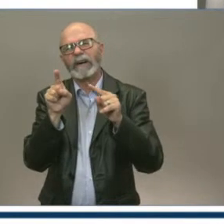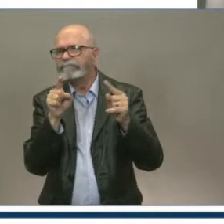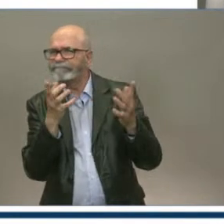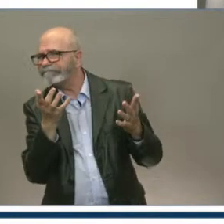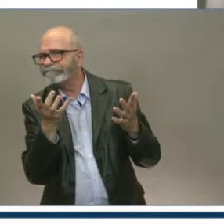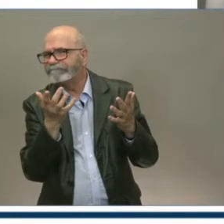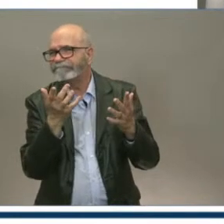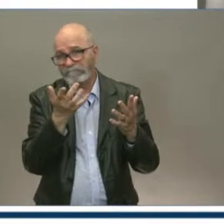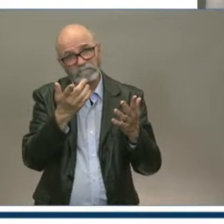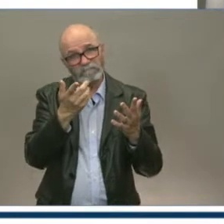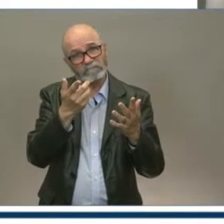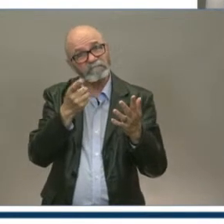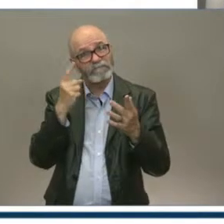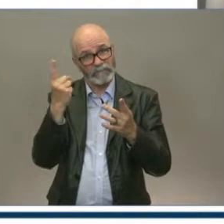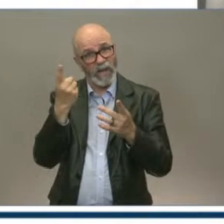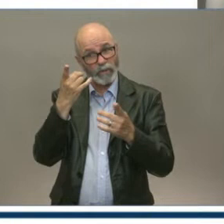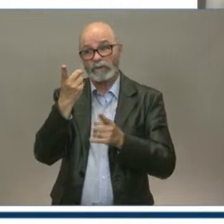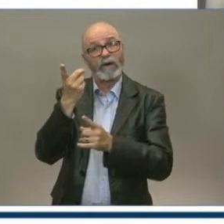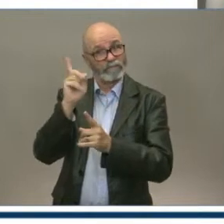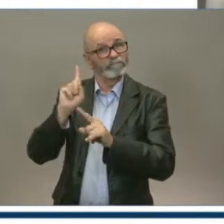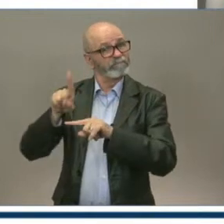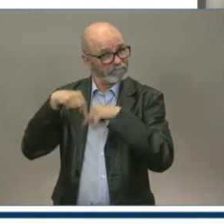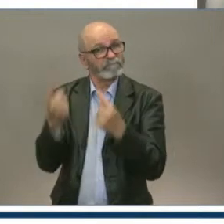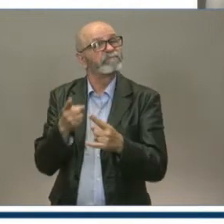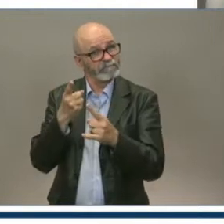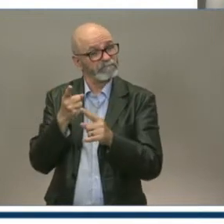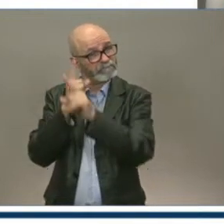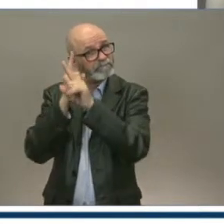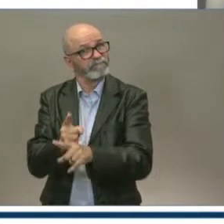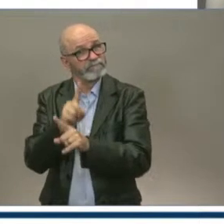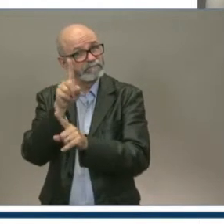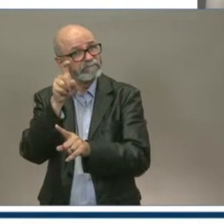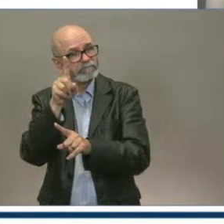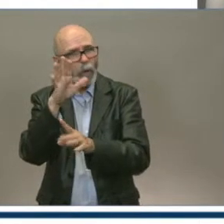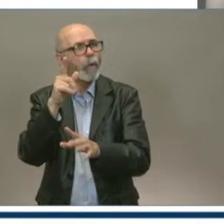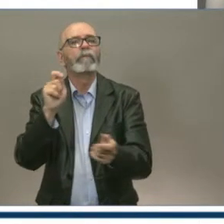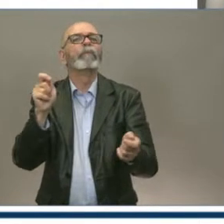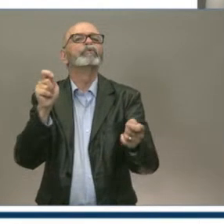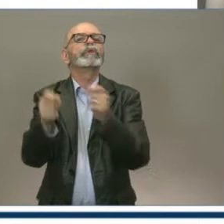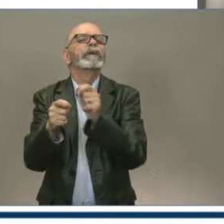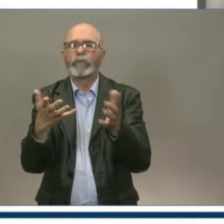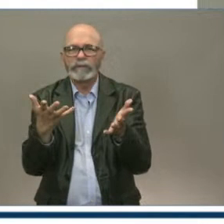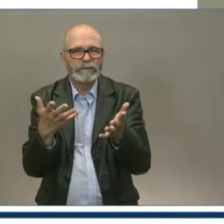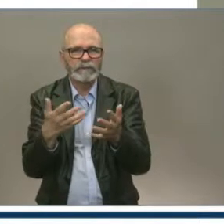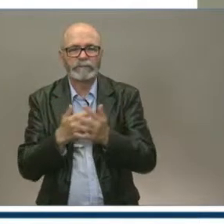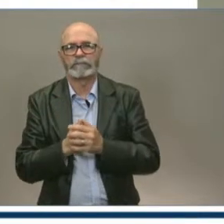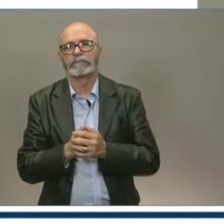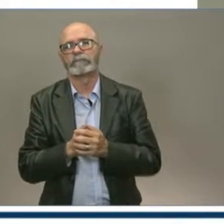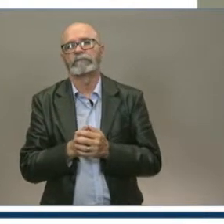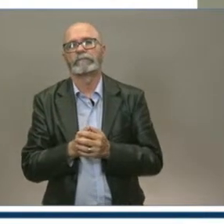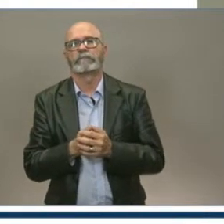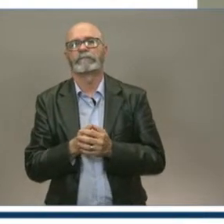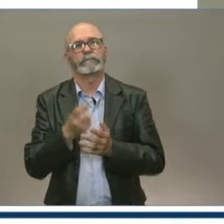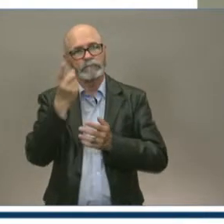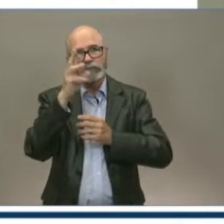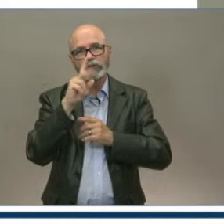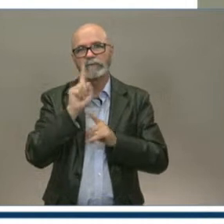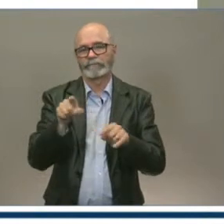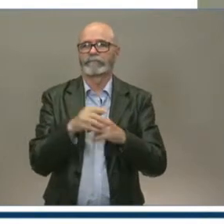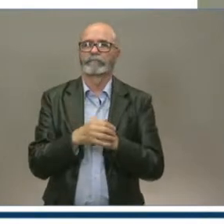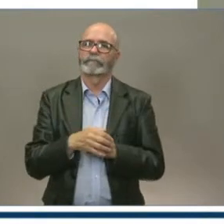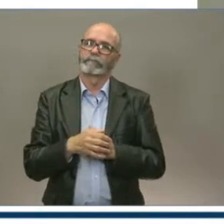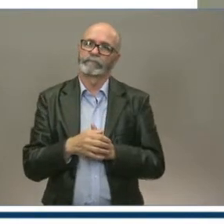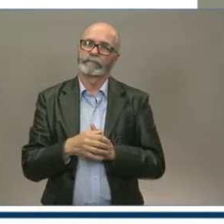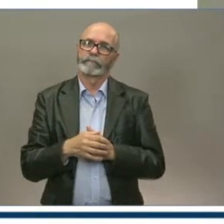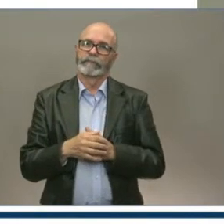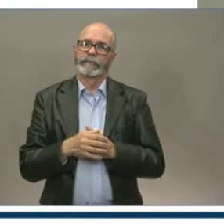the plan for Phase 2 in terms of this particular industry, or has that changed? No, if you recall, when we built